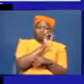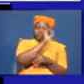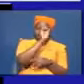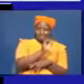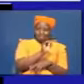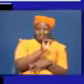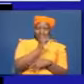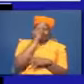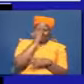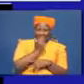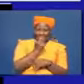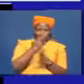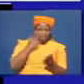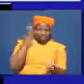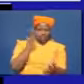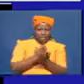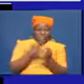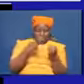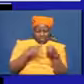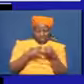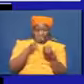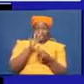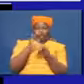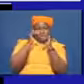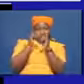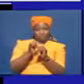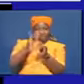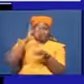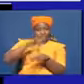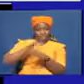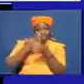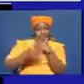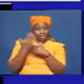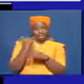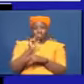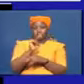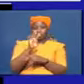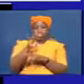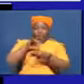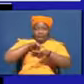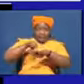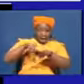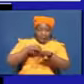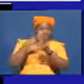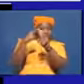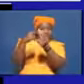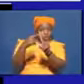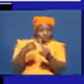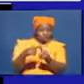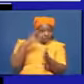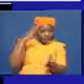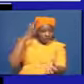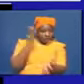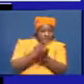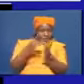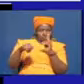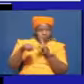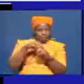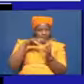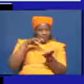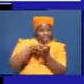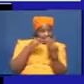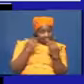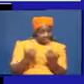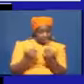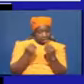the confirmation of 94 new infections in the last 24 hours. The total confirmed positive cases now stand